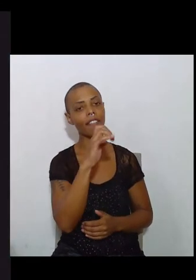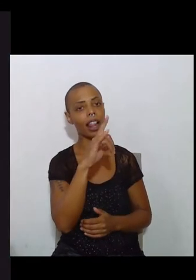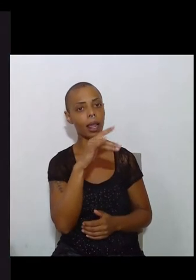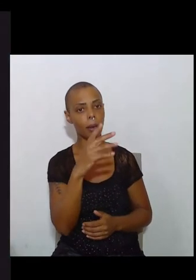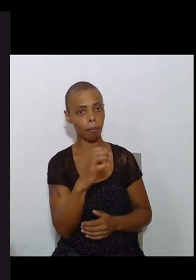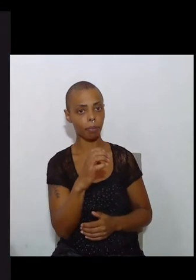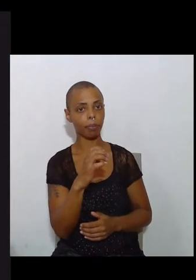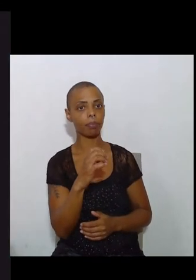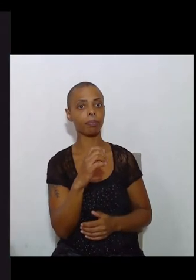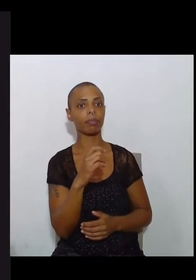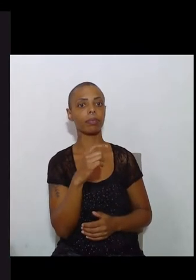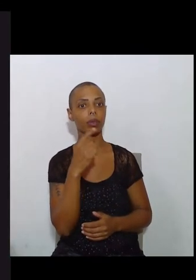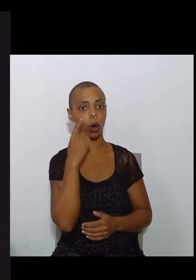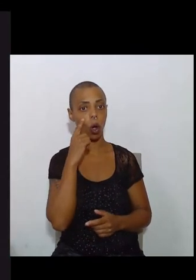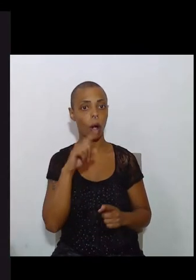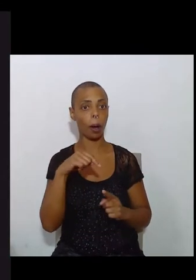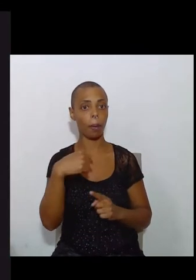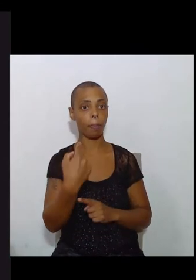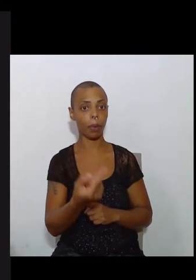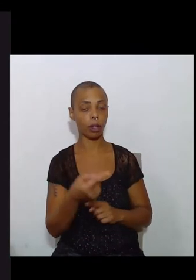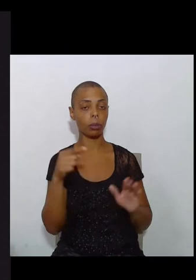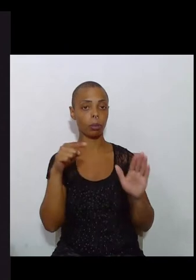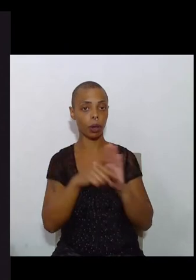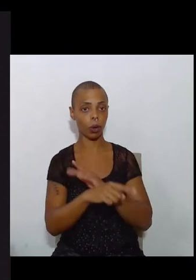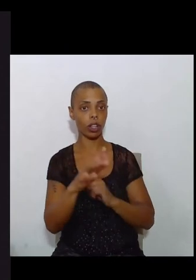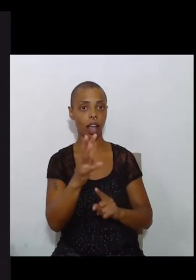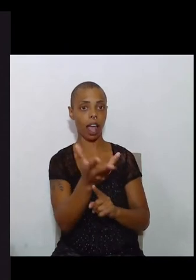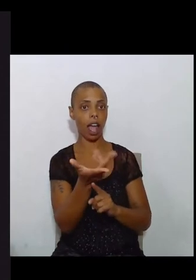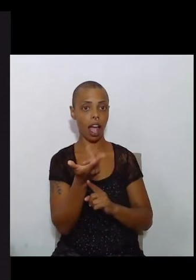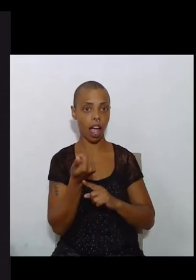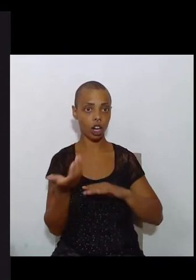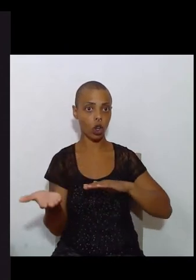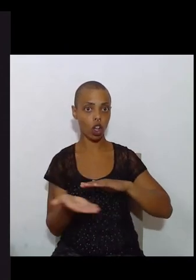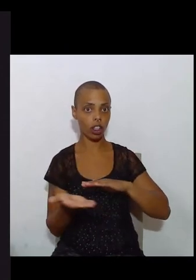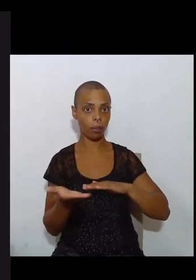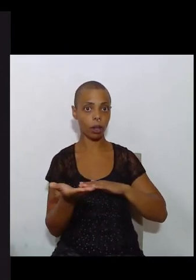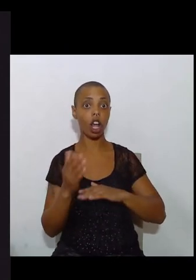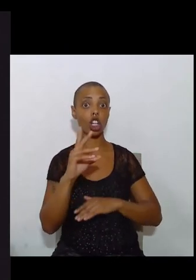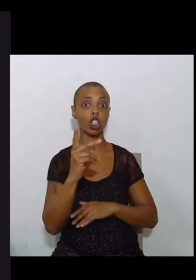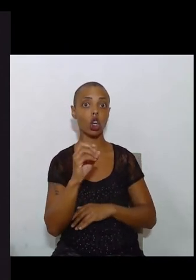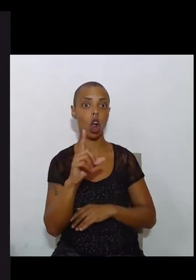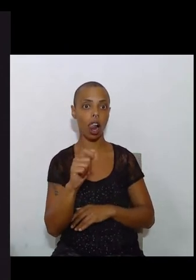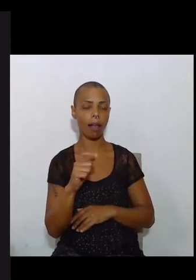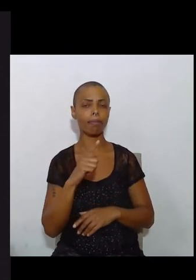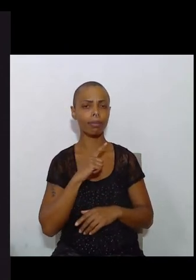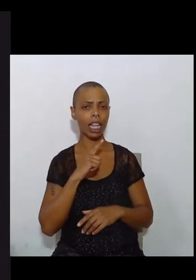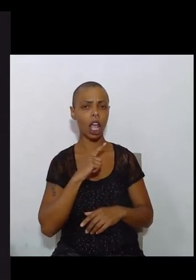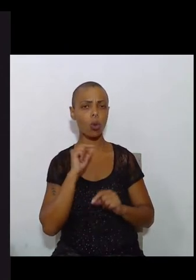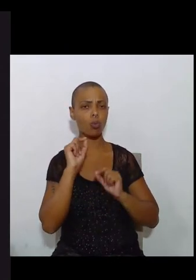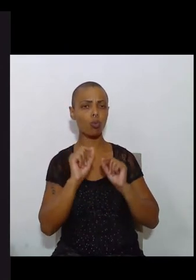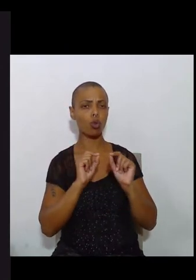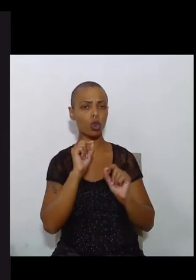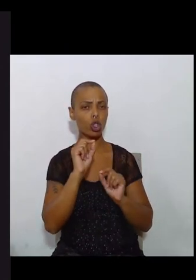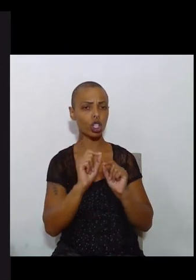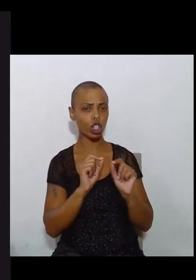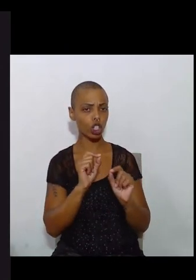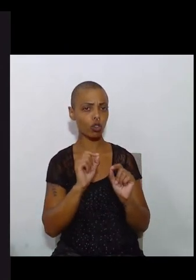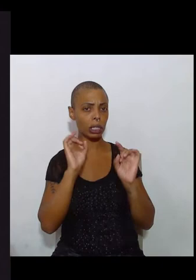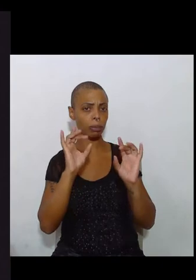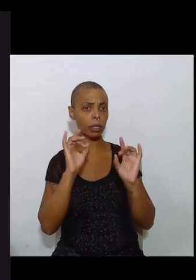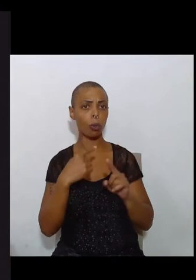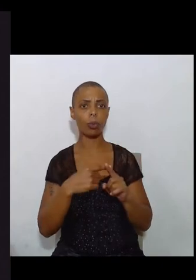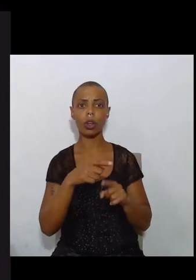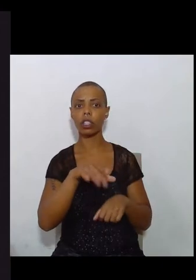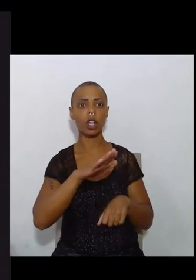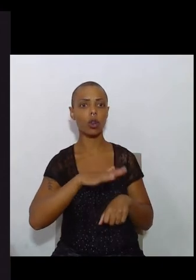Felipe we have a question for lachola is there any specific reason why